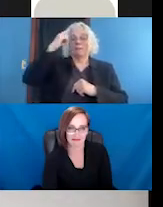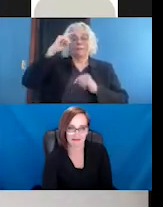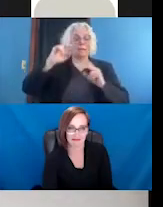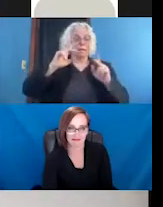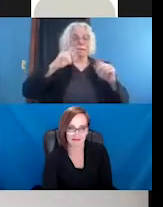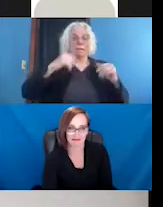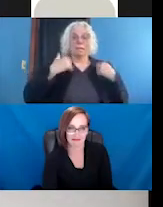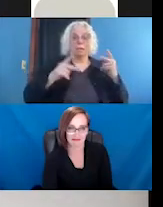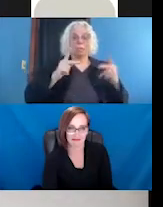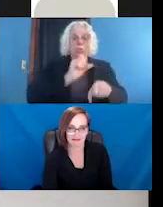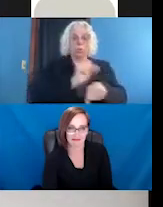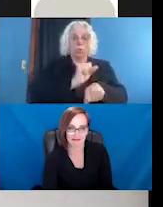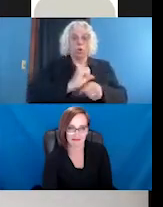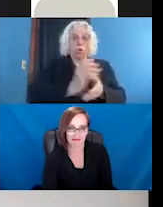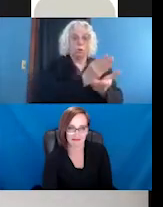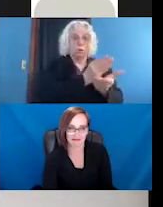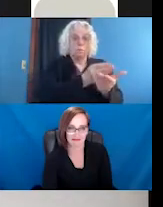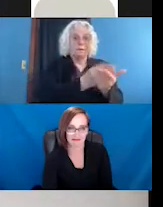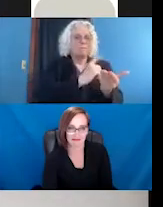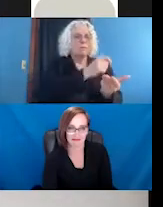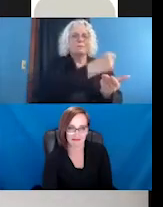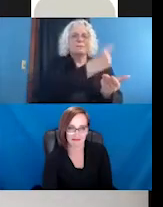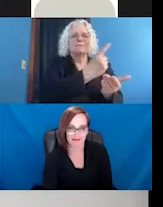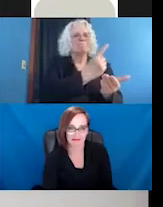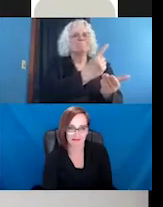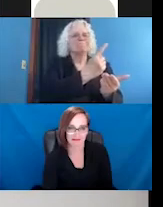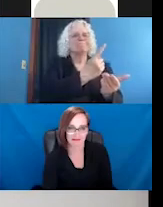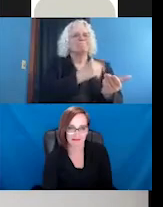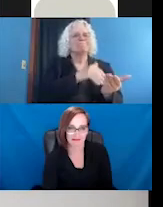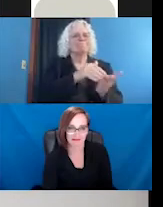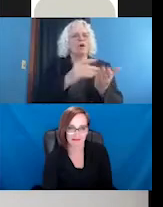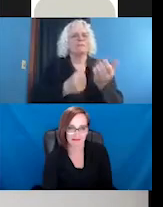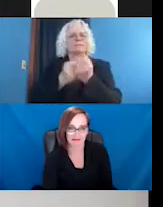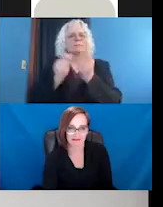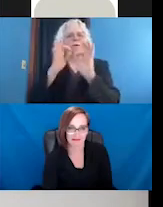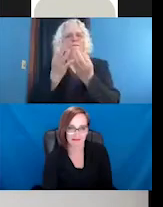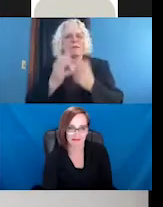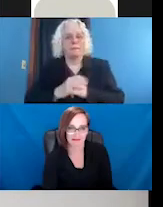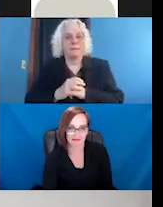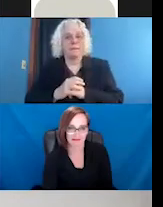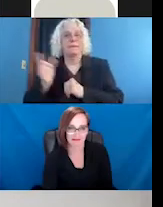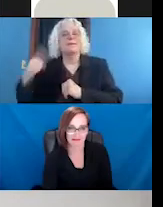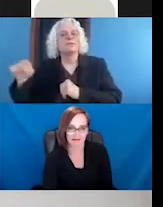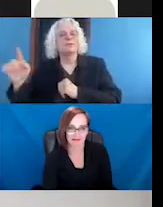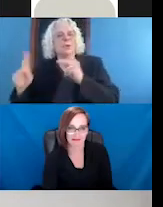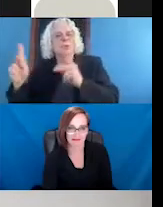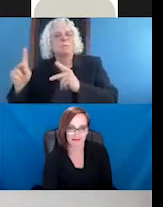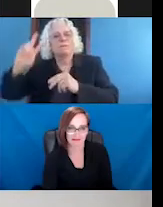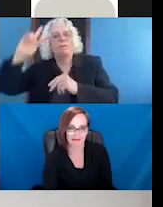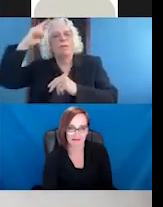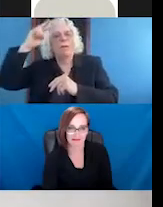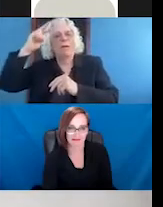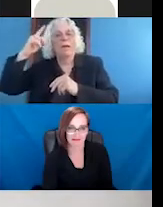Again, I know from our experience that is exactly kind of the opposite, but that perception is very real out